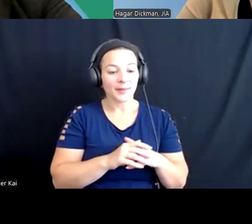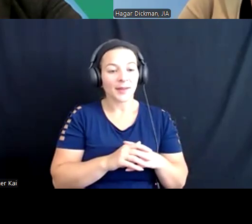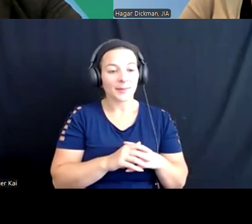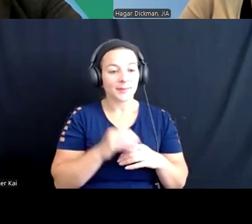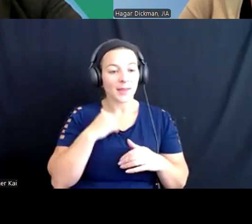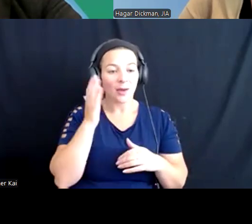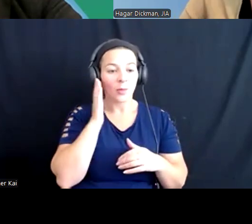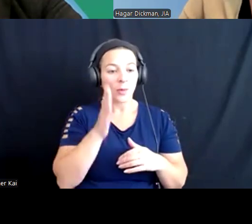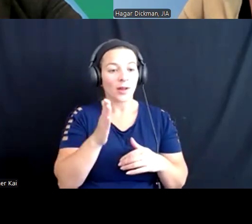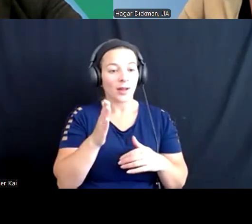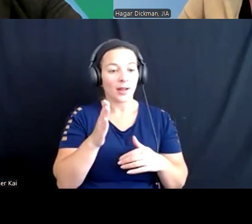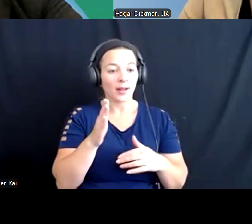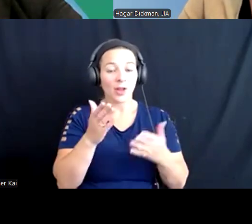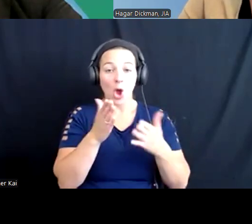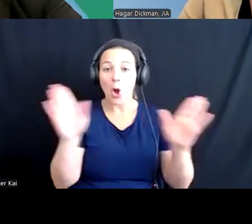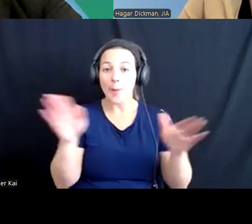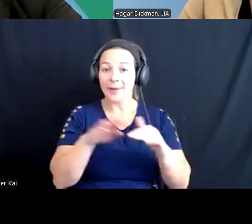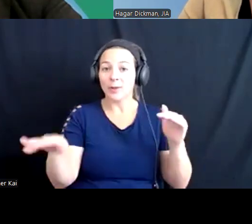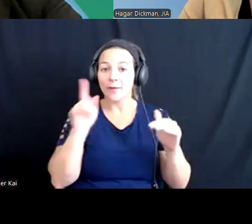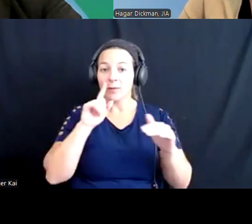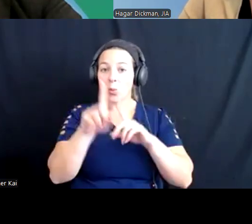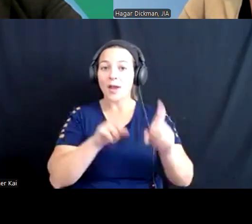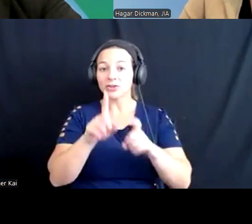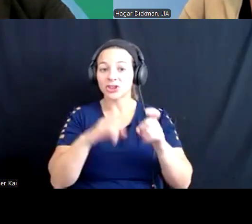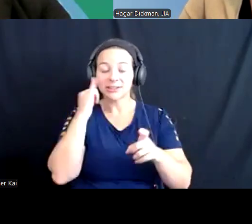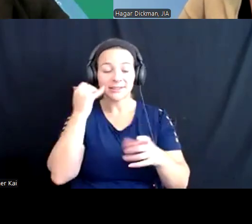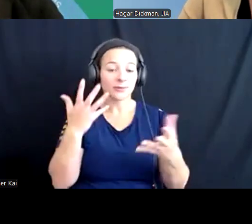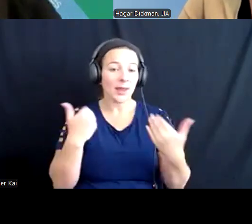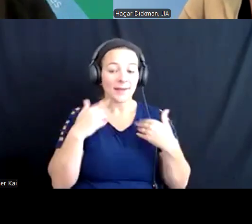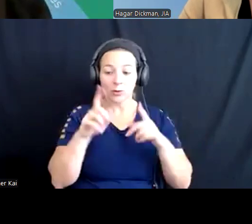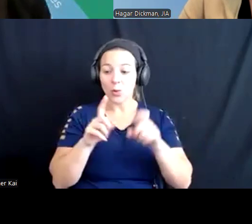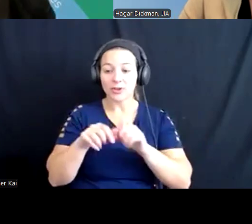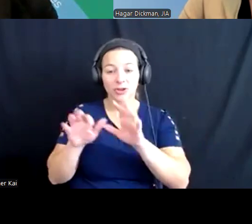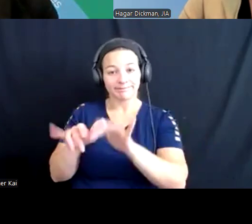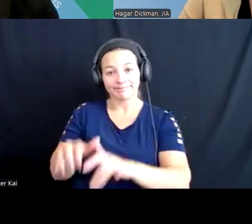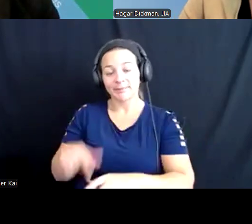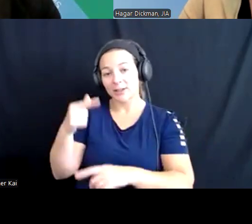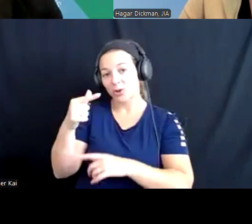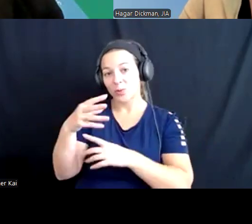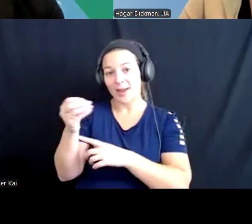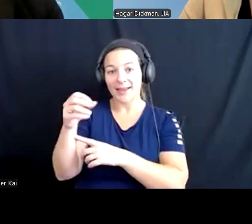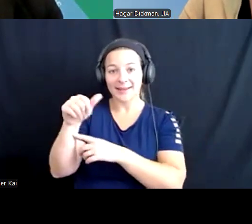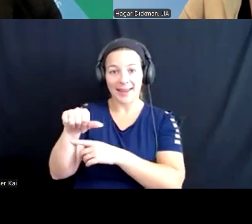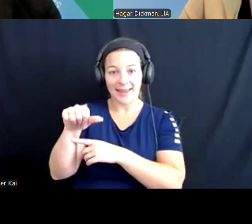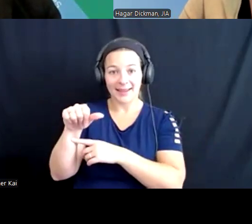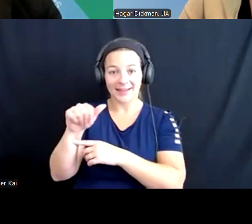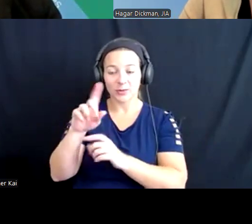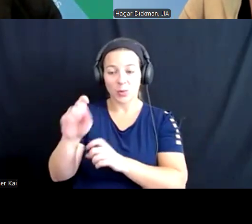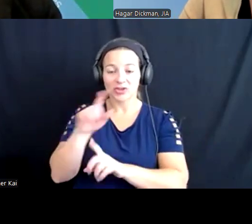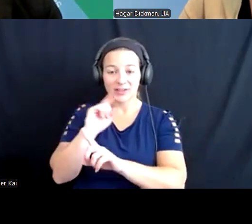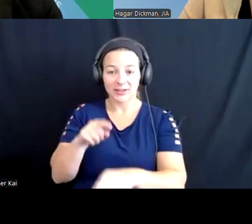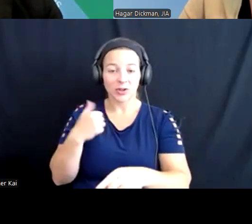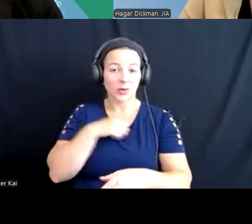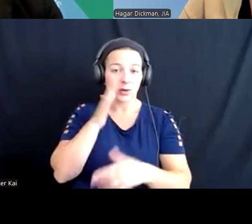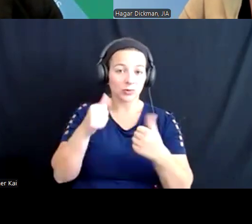going to open it up to additional questions. If anyone has any questions, they can put it in the Q&A and we will work to answer